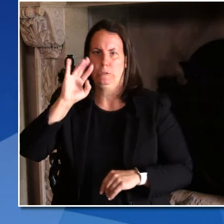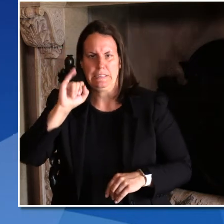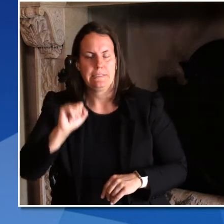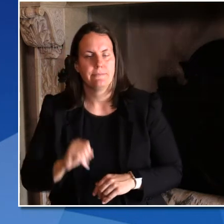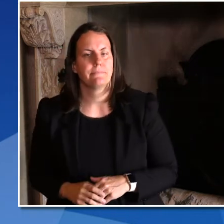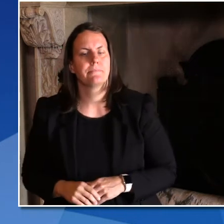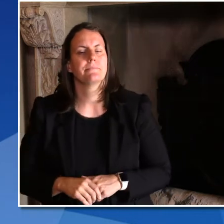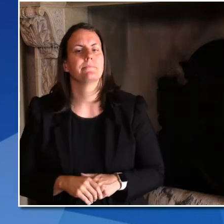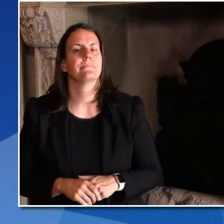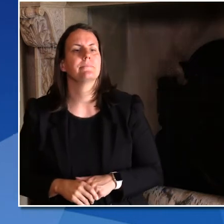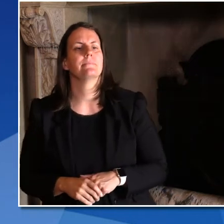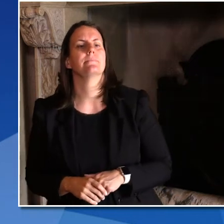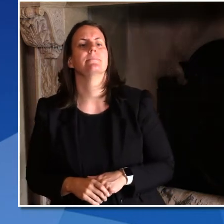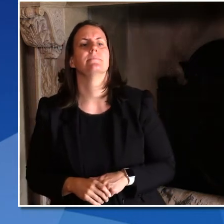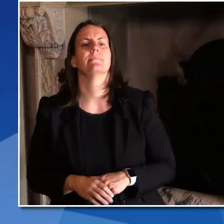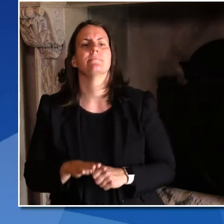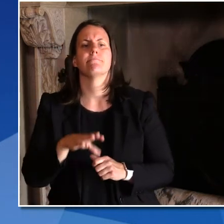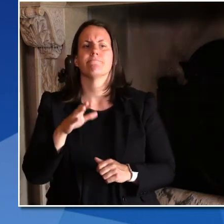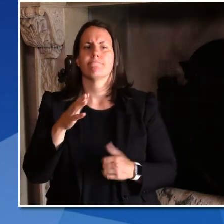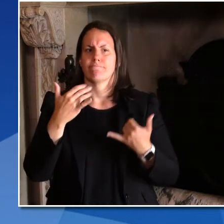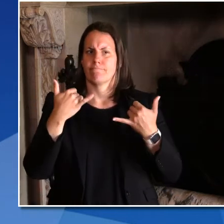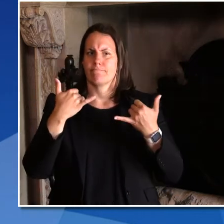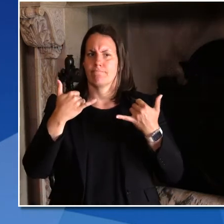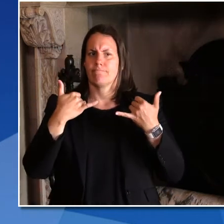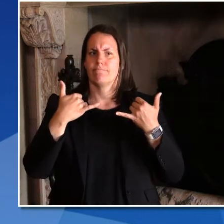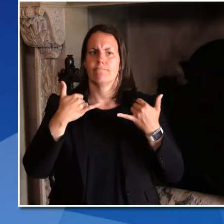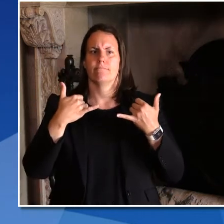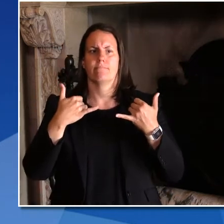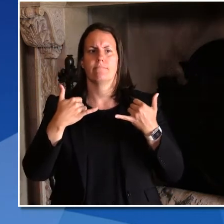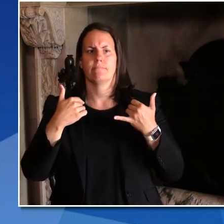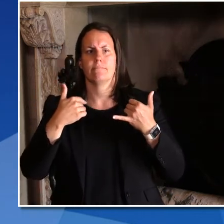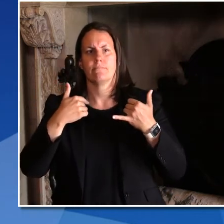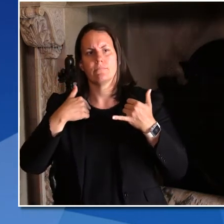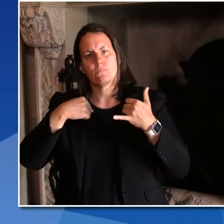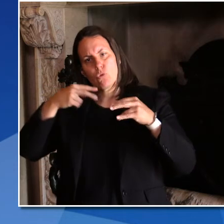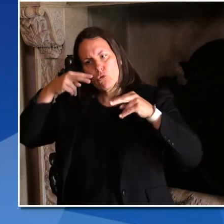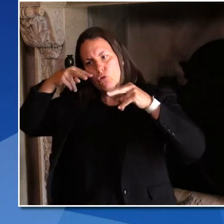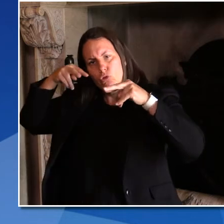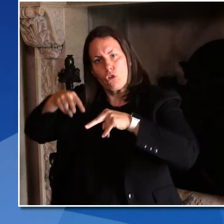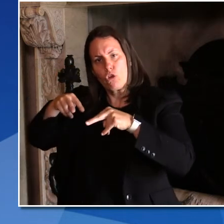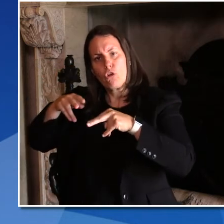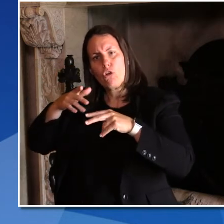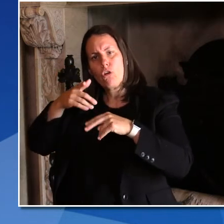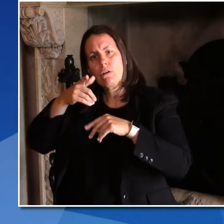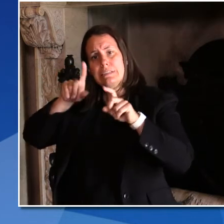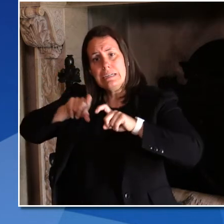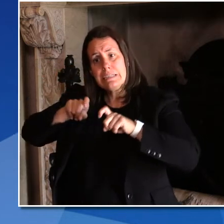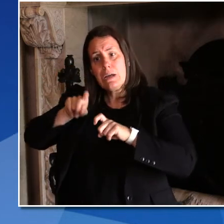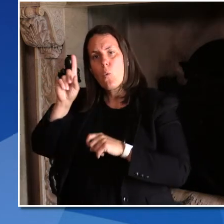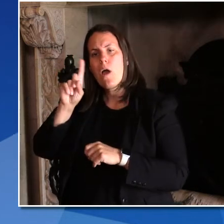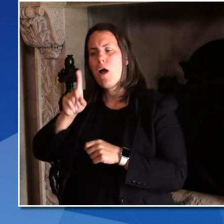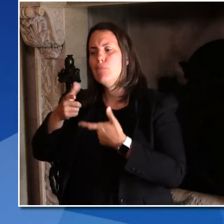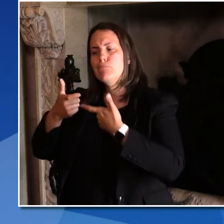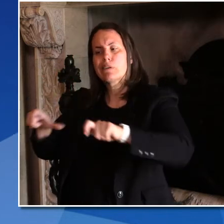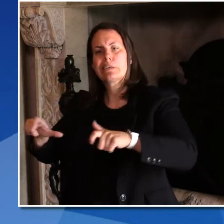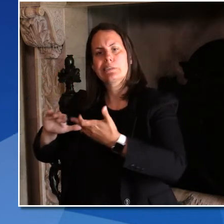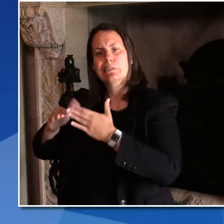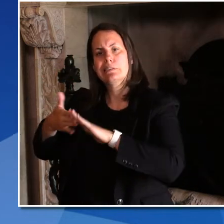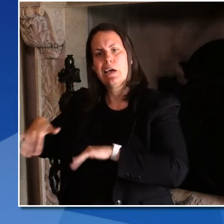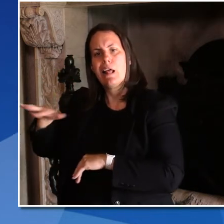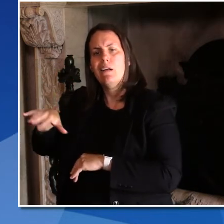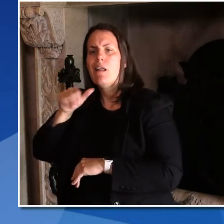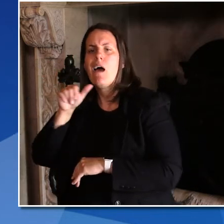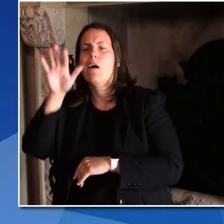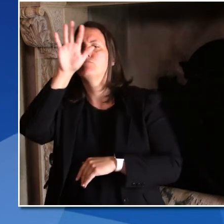be focused on the more populated areas first. So would you be able to walk through, for both studies, when